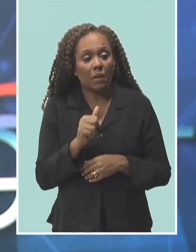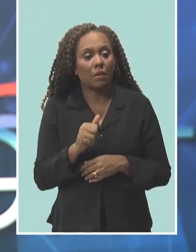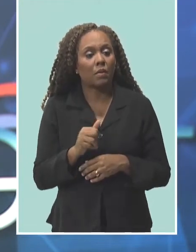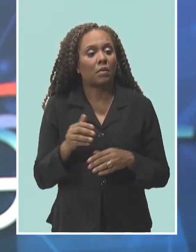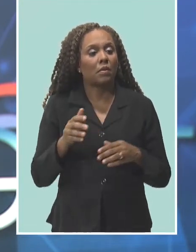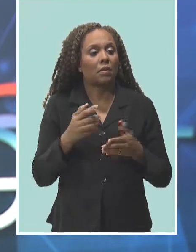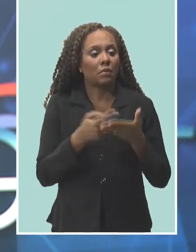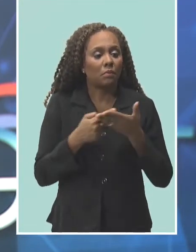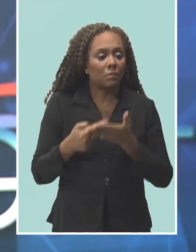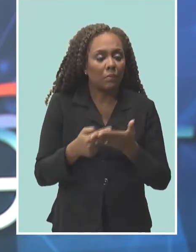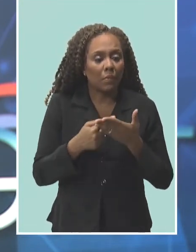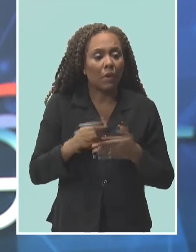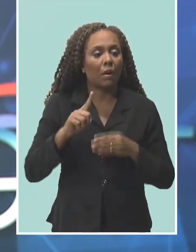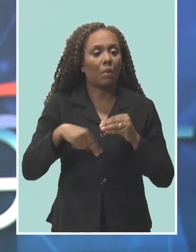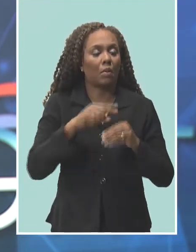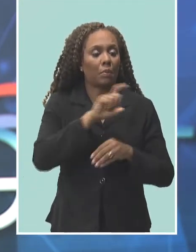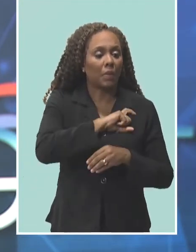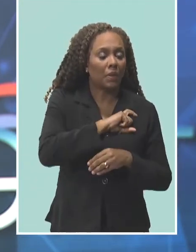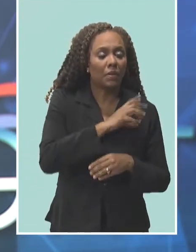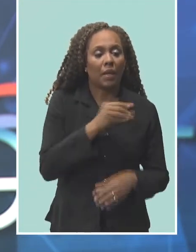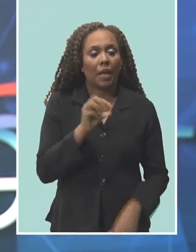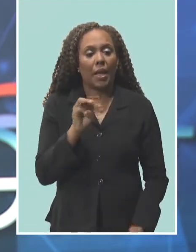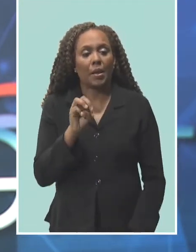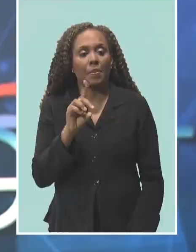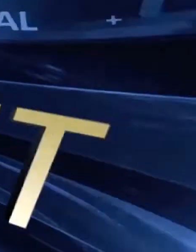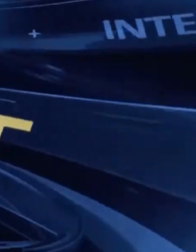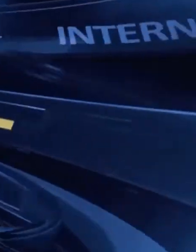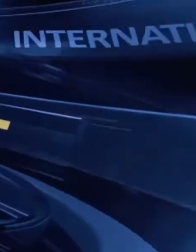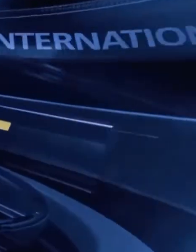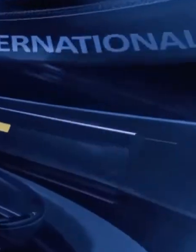address issues related to police and media relations.